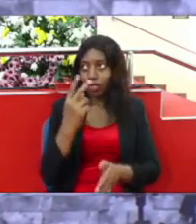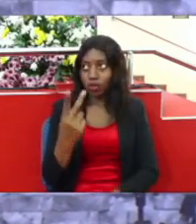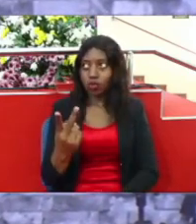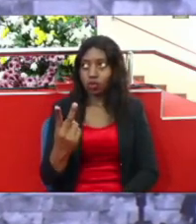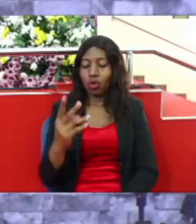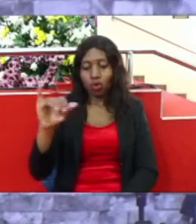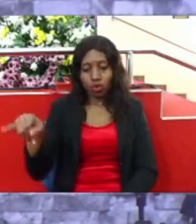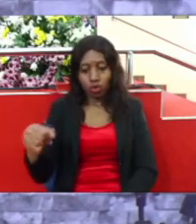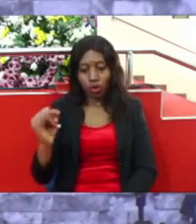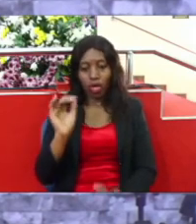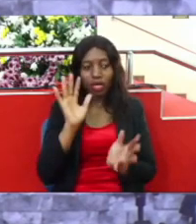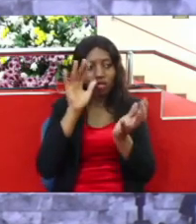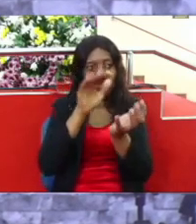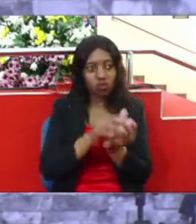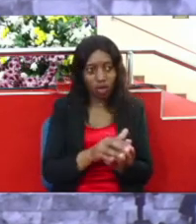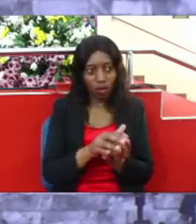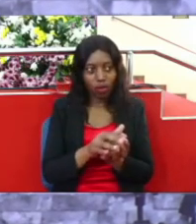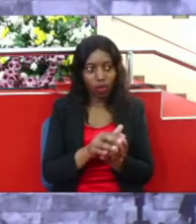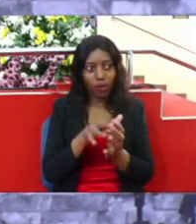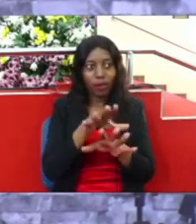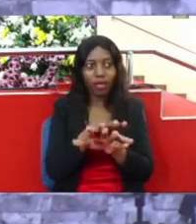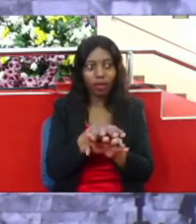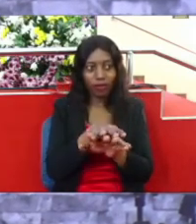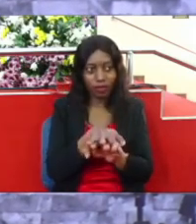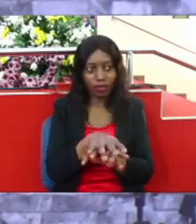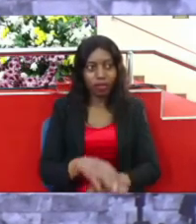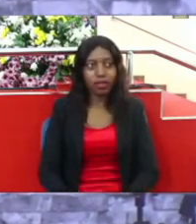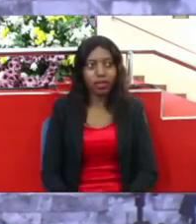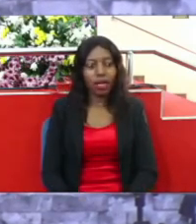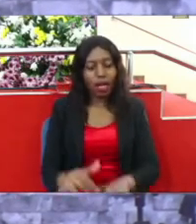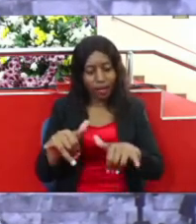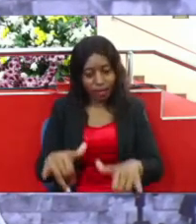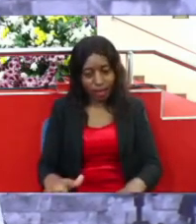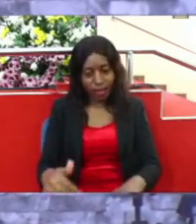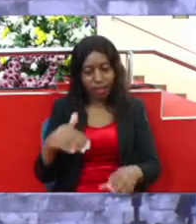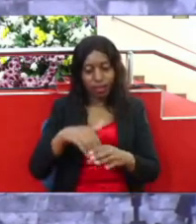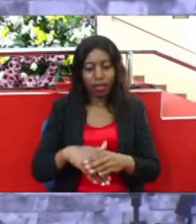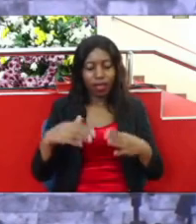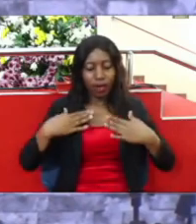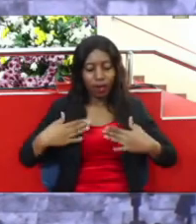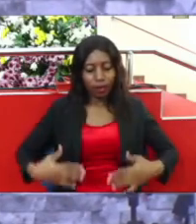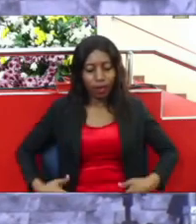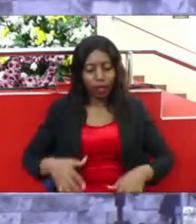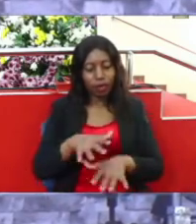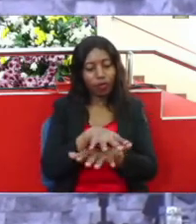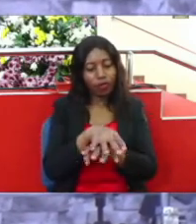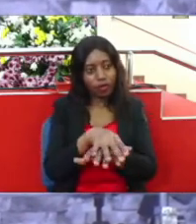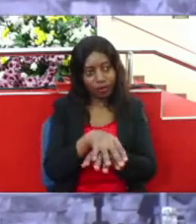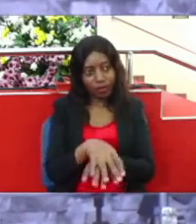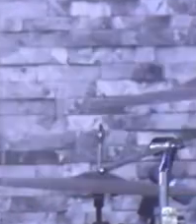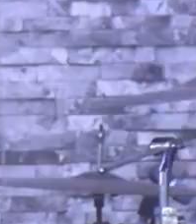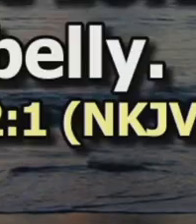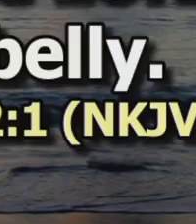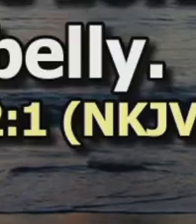the fish. Yona nenda na mezwa na samaki. Right in the belly of the fish, he calls out to the Lord. Na akiwa kwenye tumbo la yule